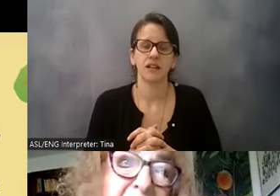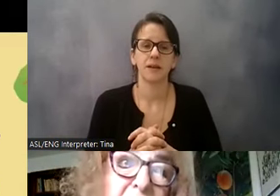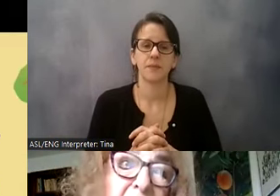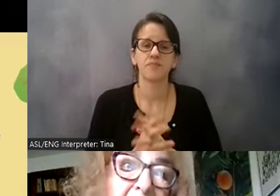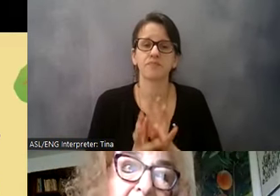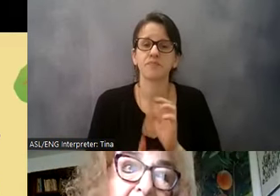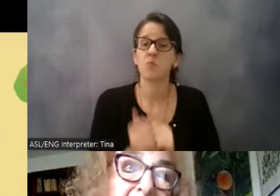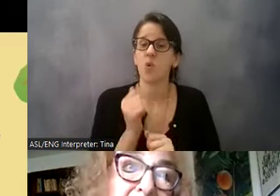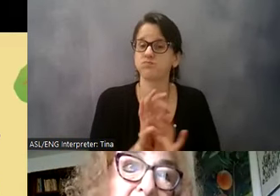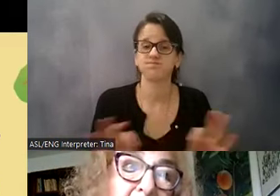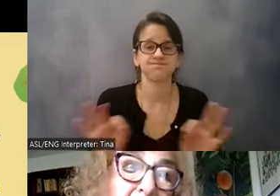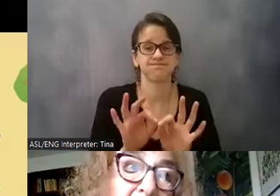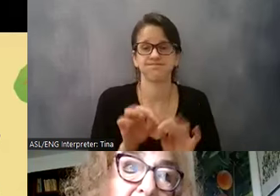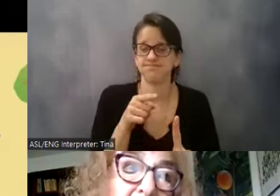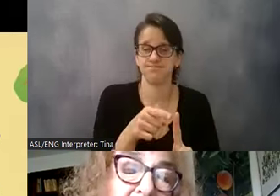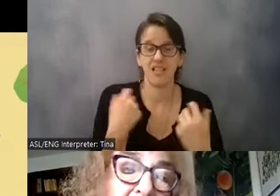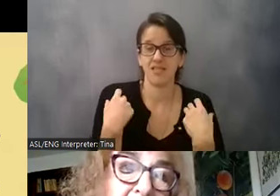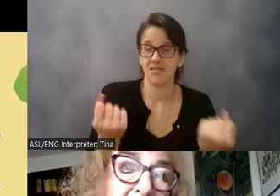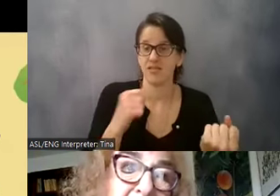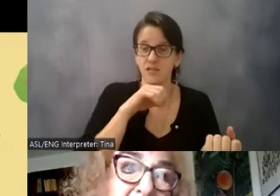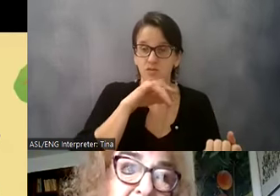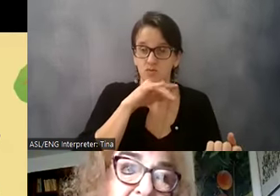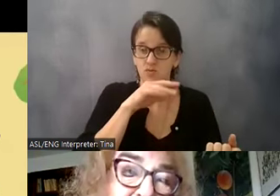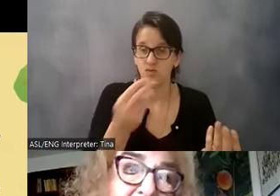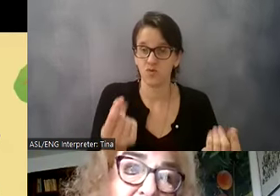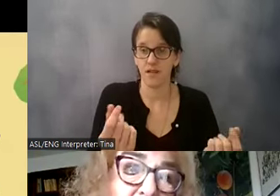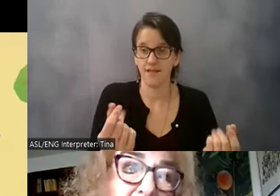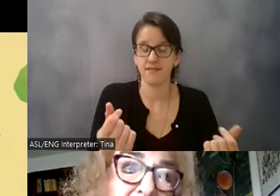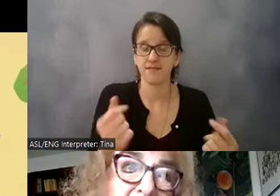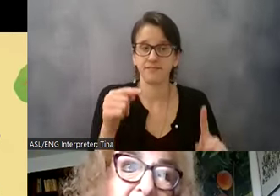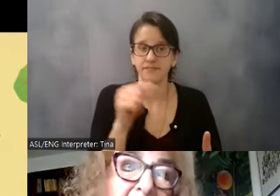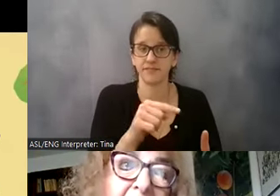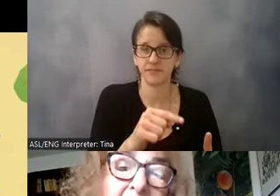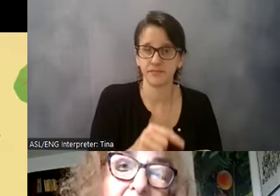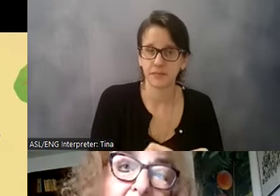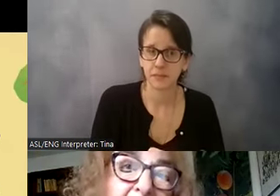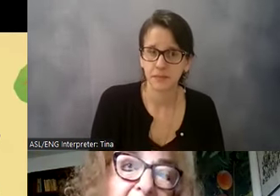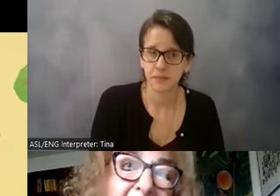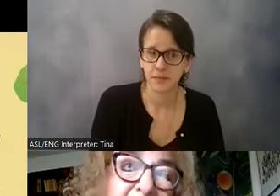significant feature of a healthy soil is that it hosts